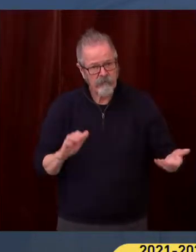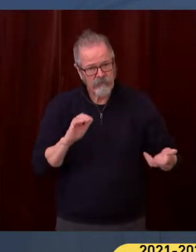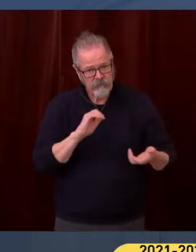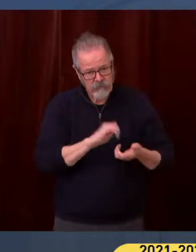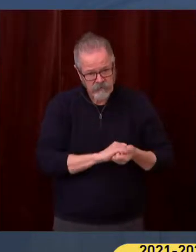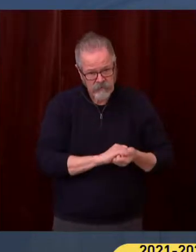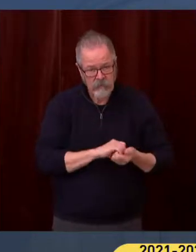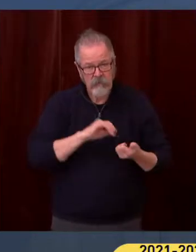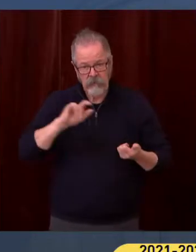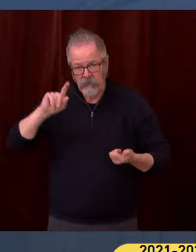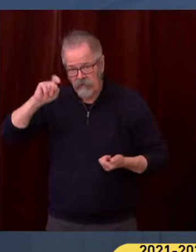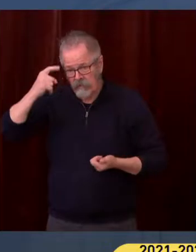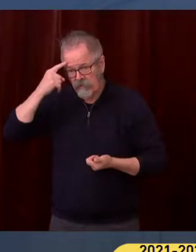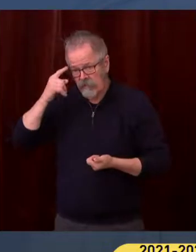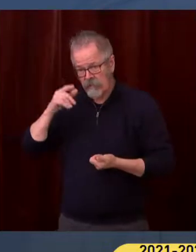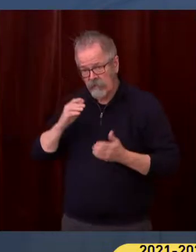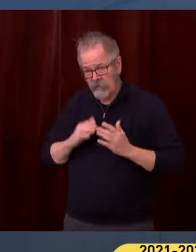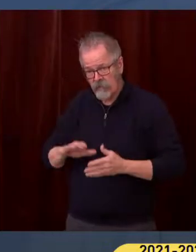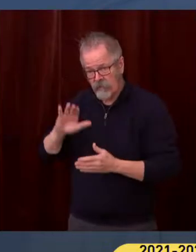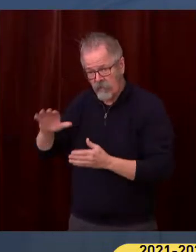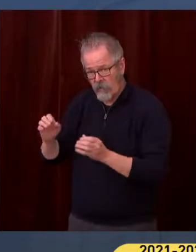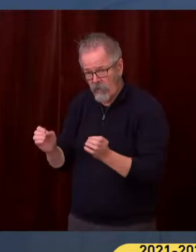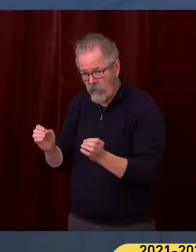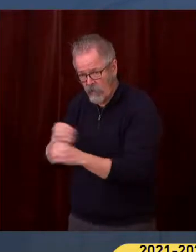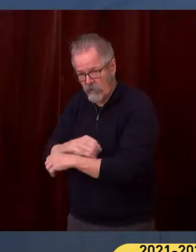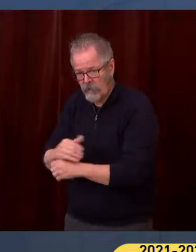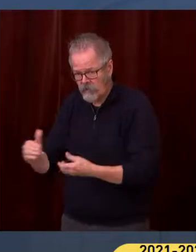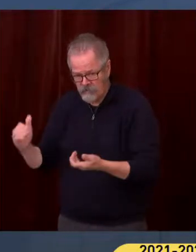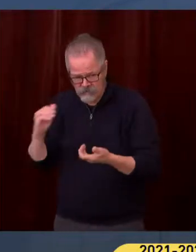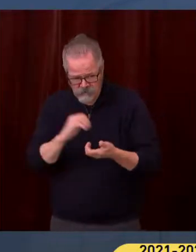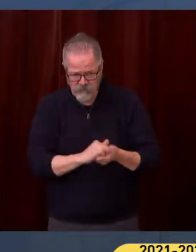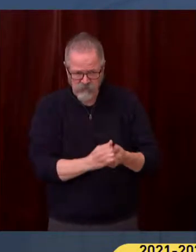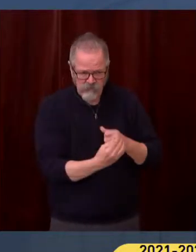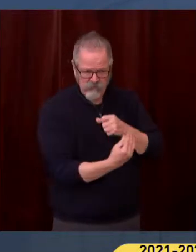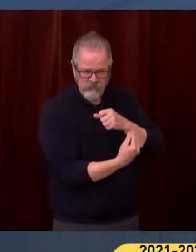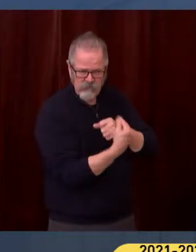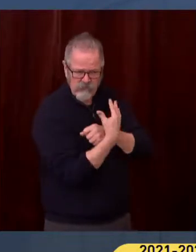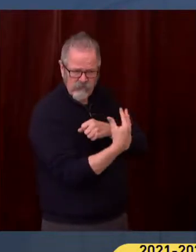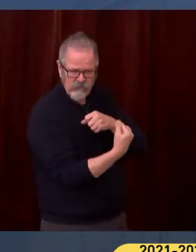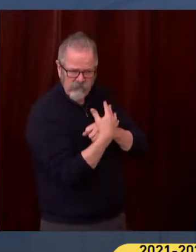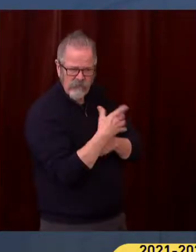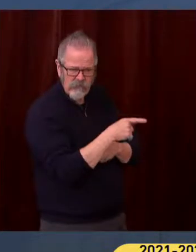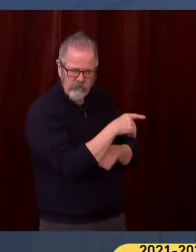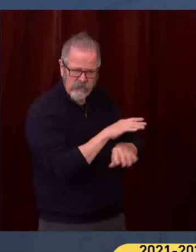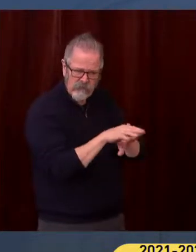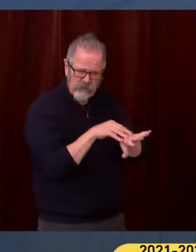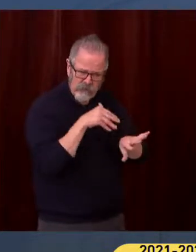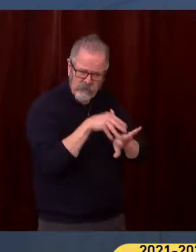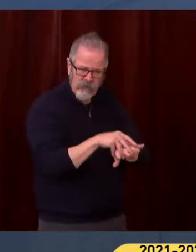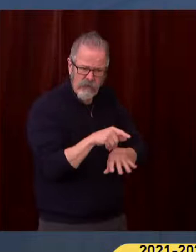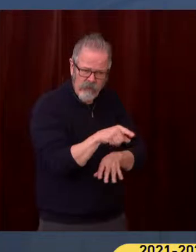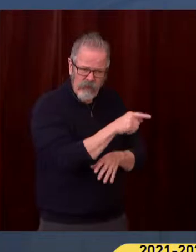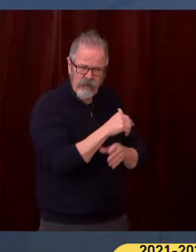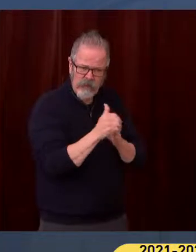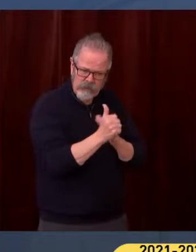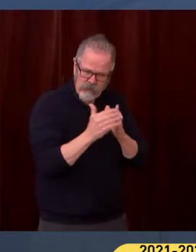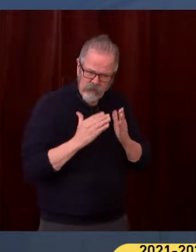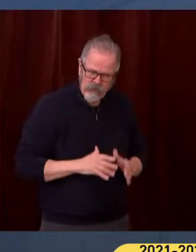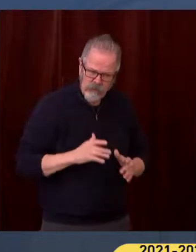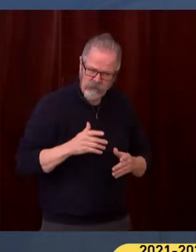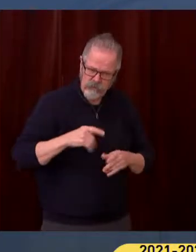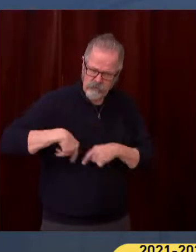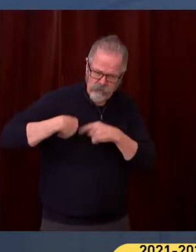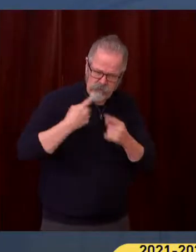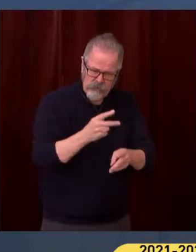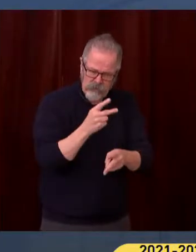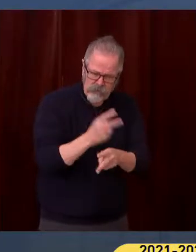who have been the true leaders and stewards of what it means to lead in a way that addresses our